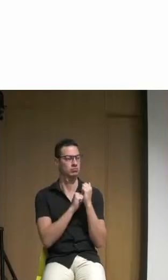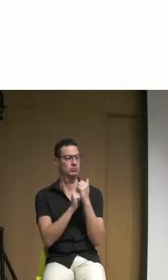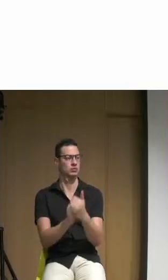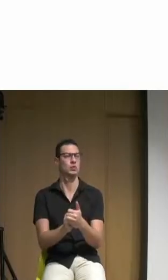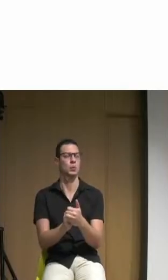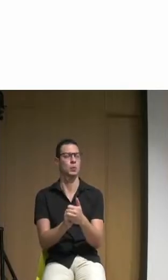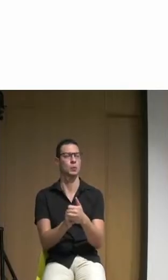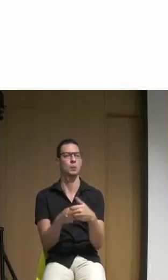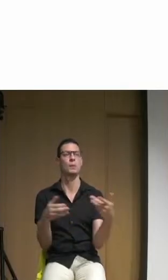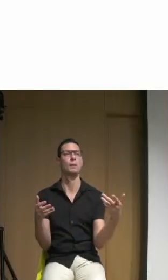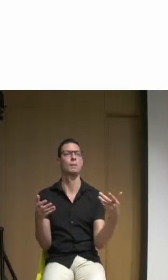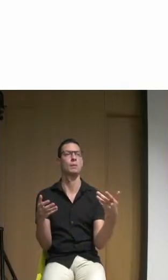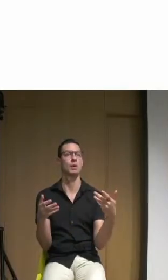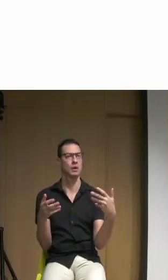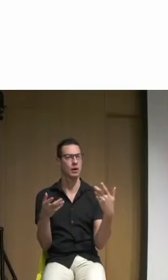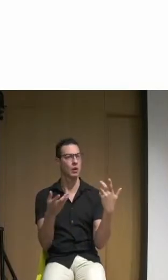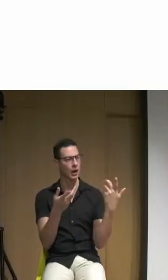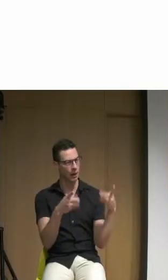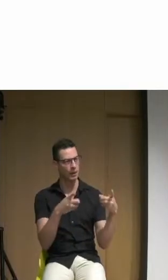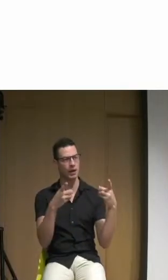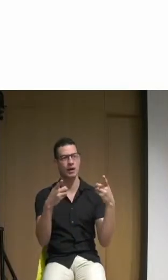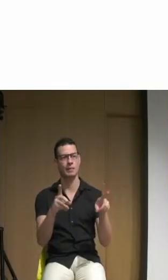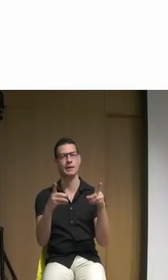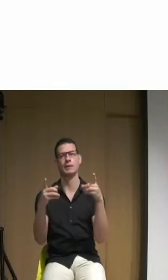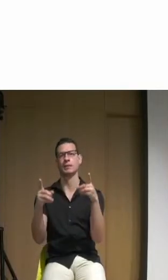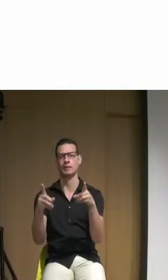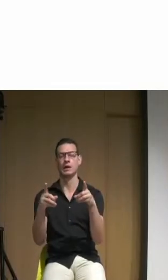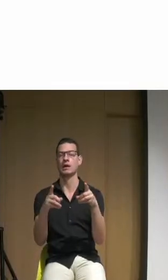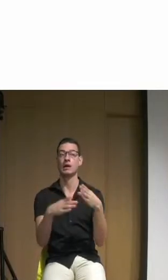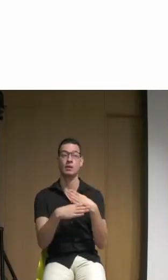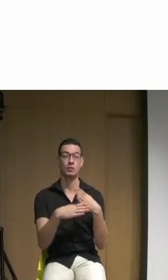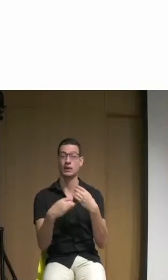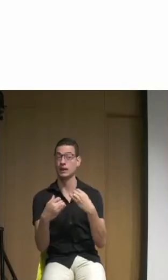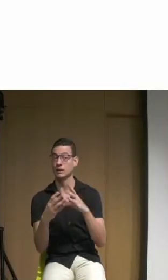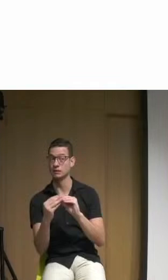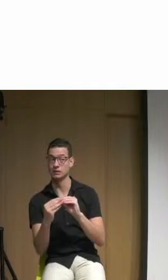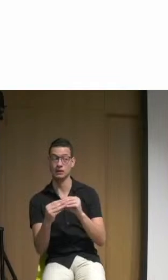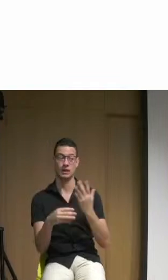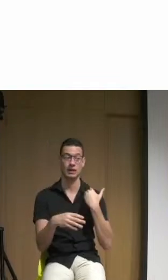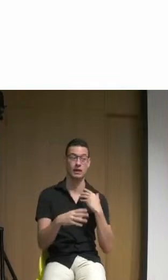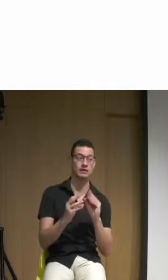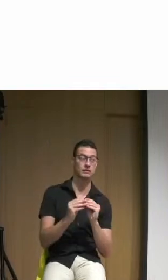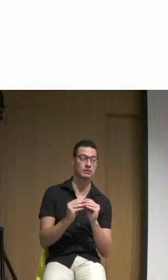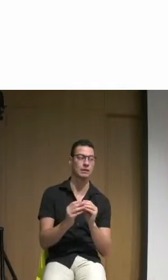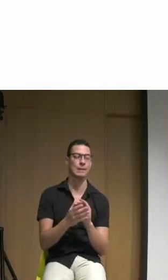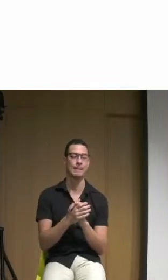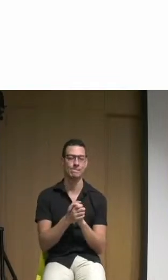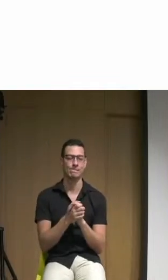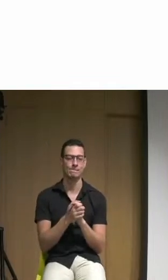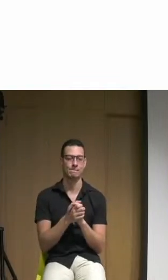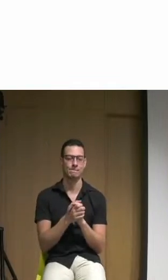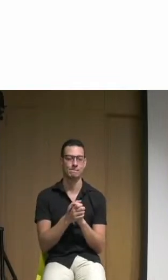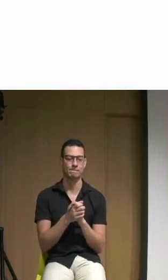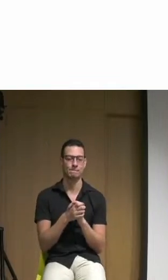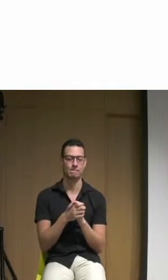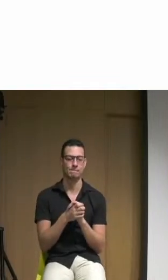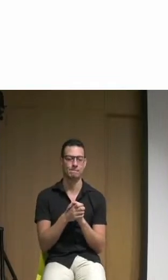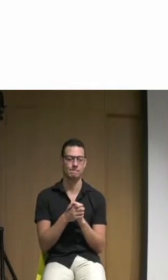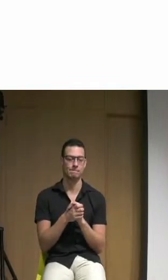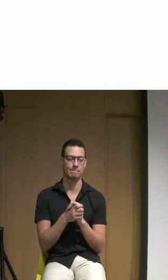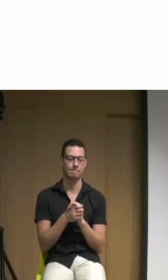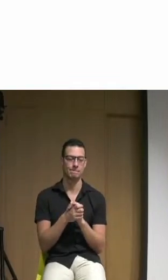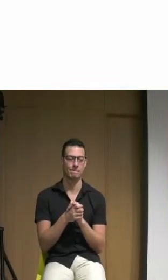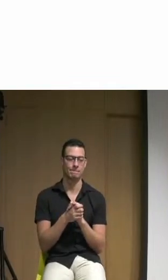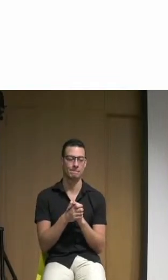part of what was happening between this meeting and the last meeting, those consultant